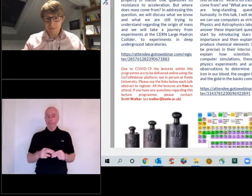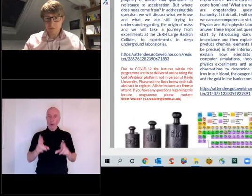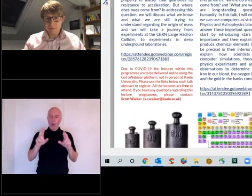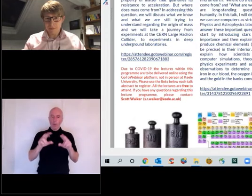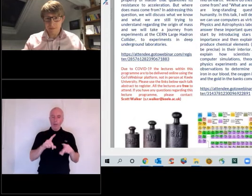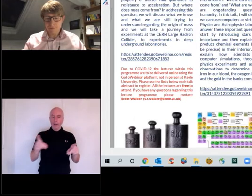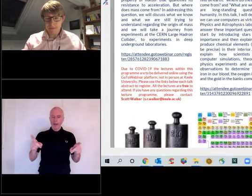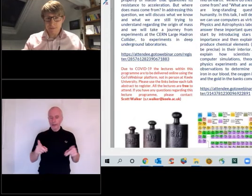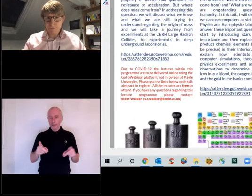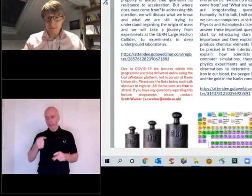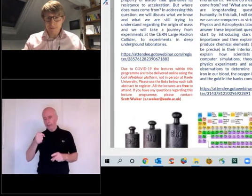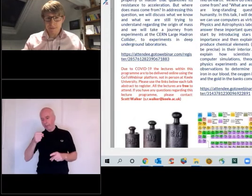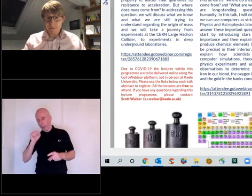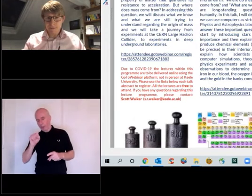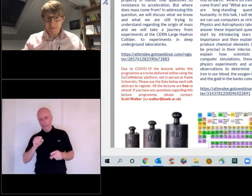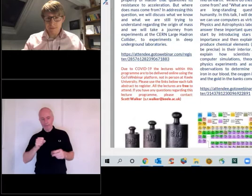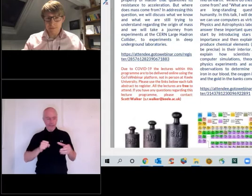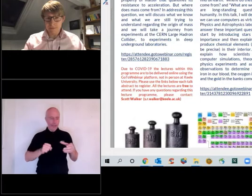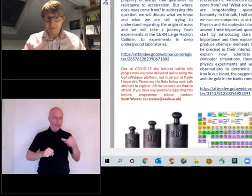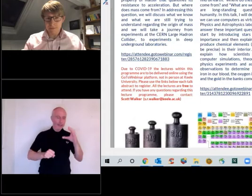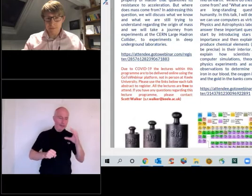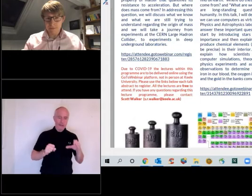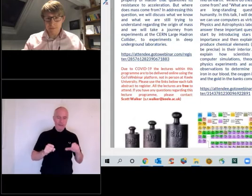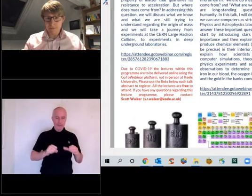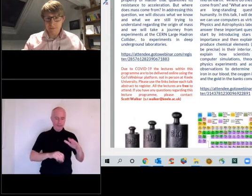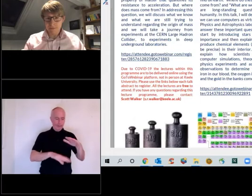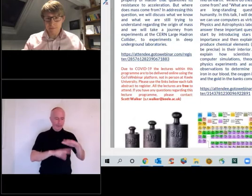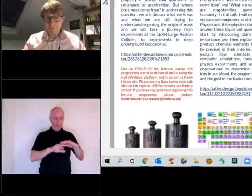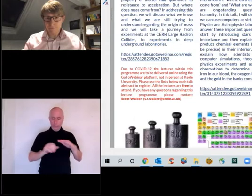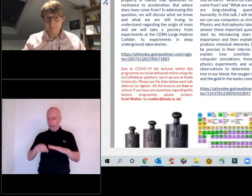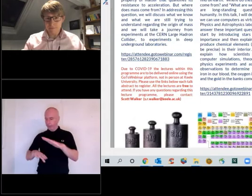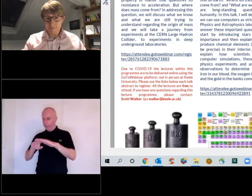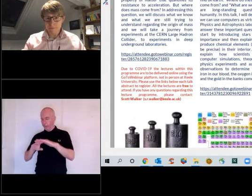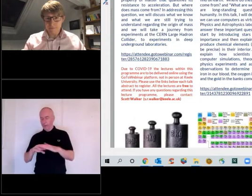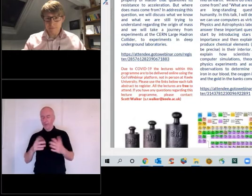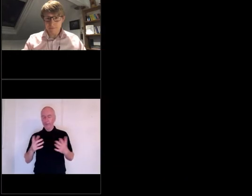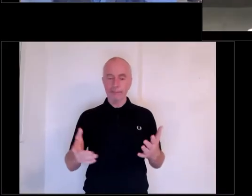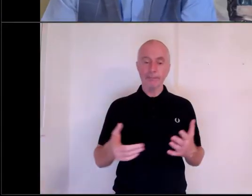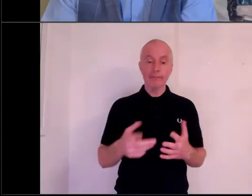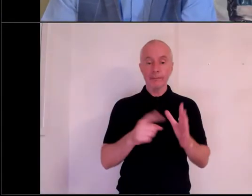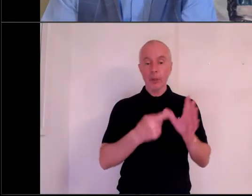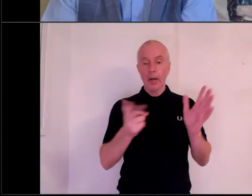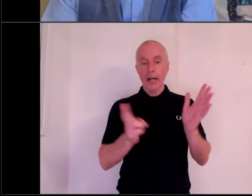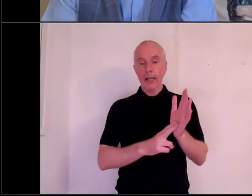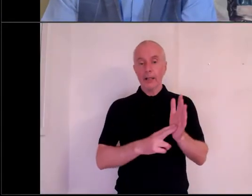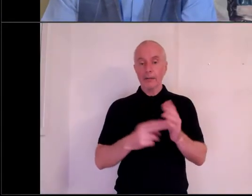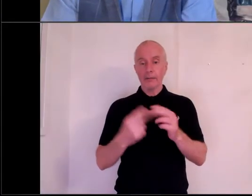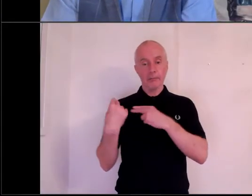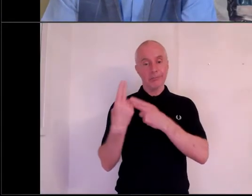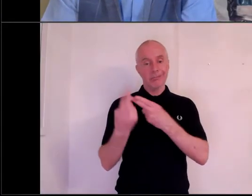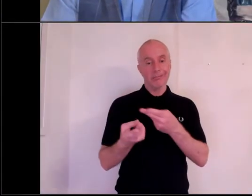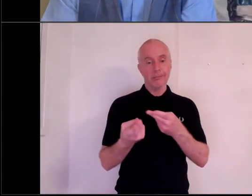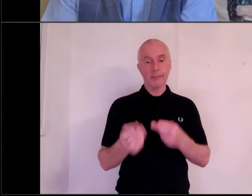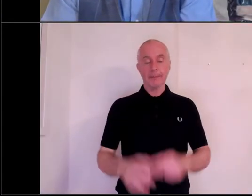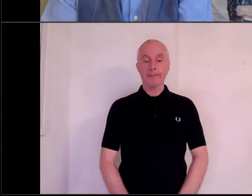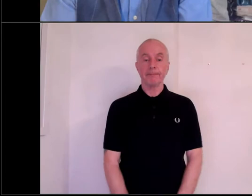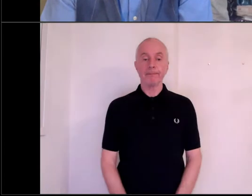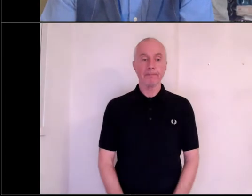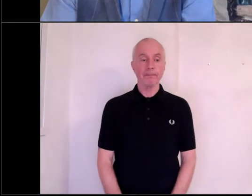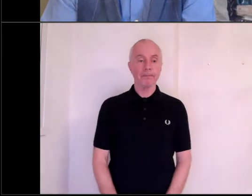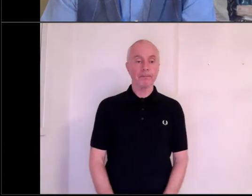and I'm going to pass over to Alan for a lovely evening's lecture. So Alan, I'm going to stop sharing my screen and I'm going to pass over to you.